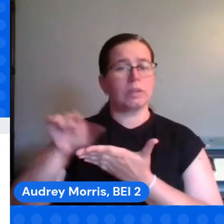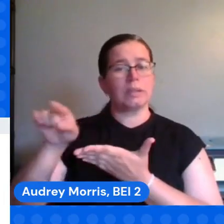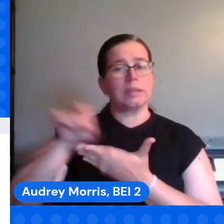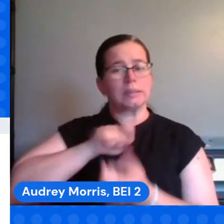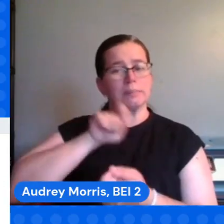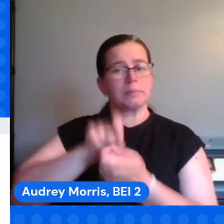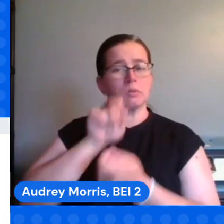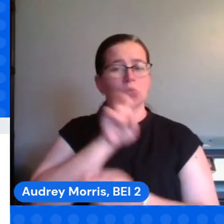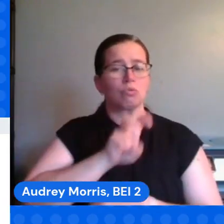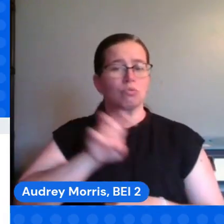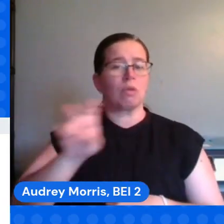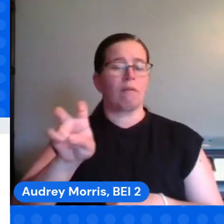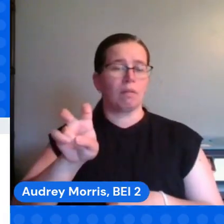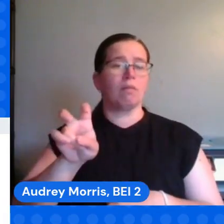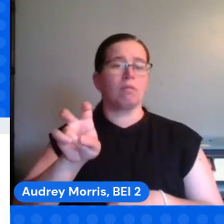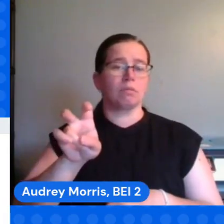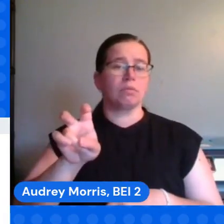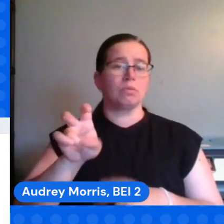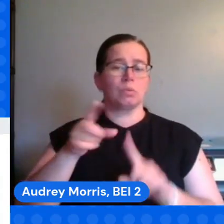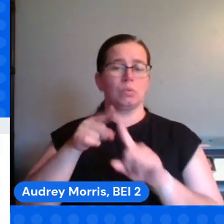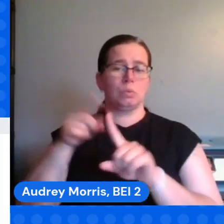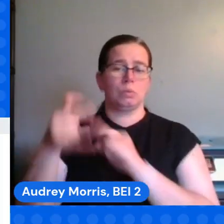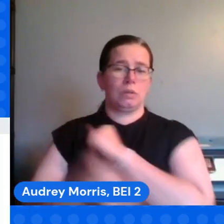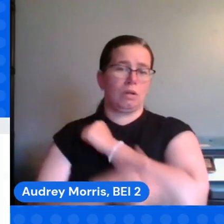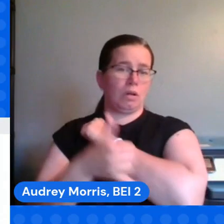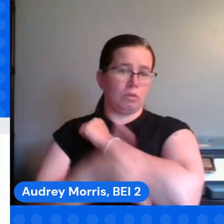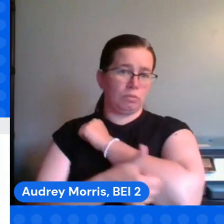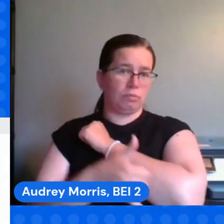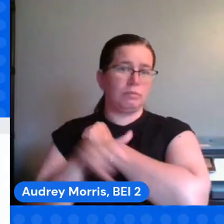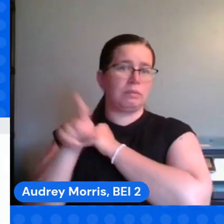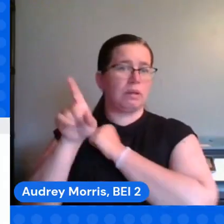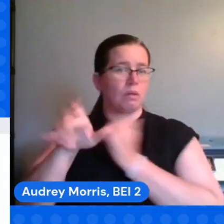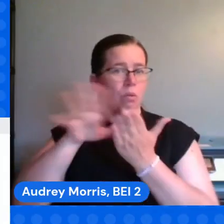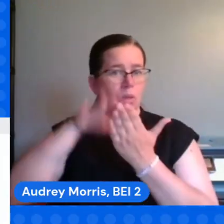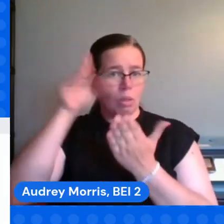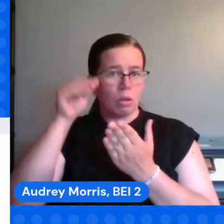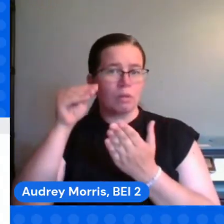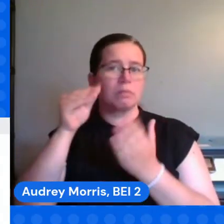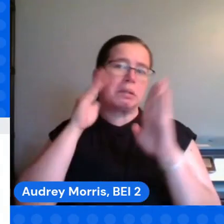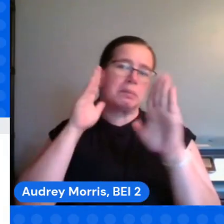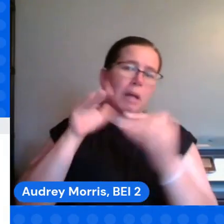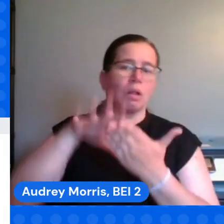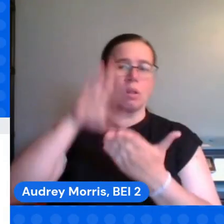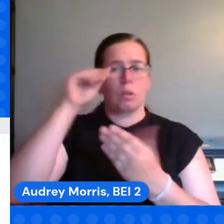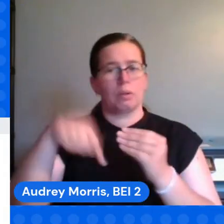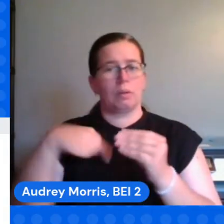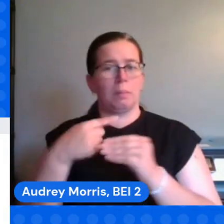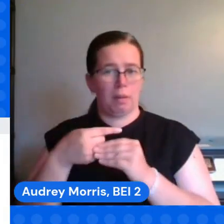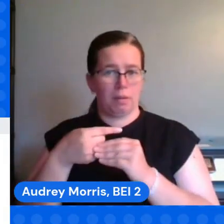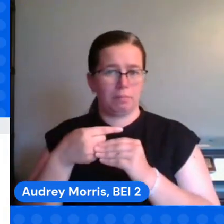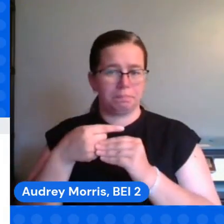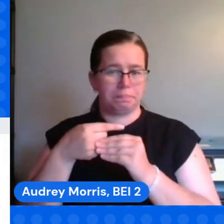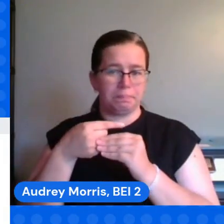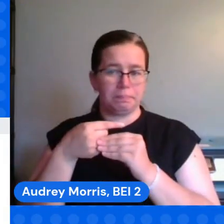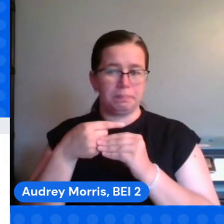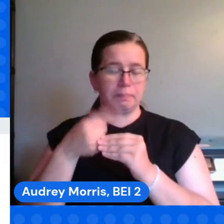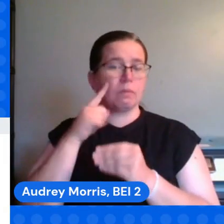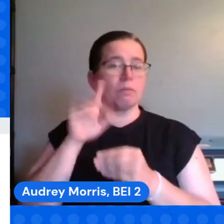traveled to a country that he had to learn about or is expected to learn about in his school